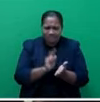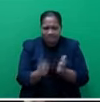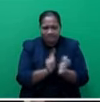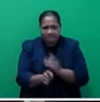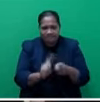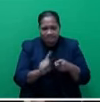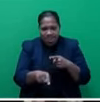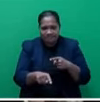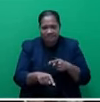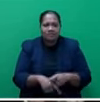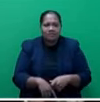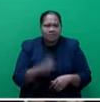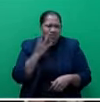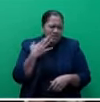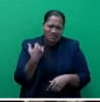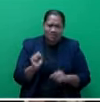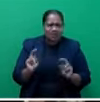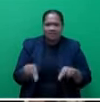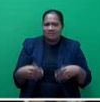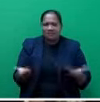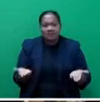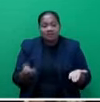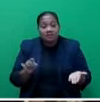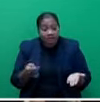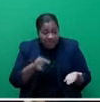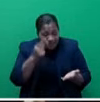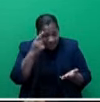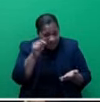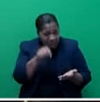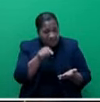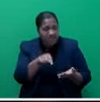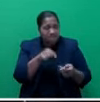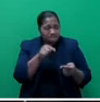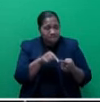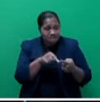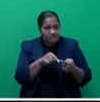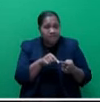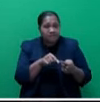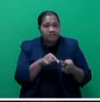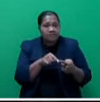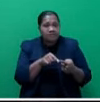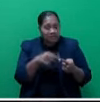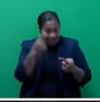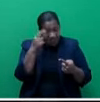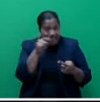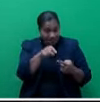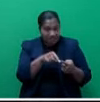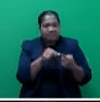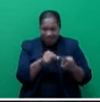or when they don't have to. And I think this particular one, Mr. Speaker, falls into that category as